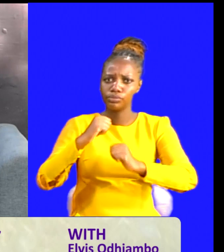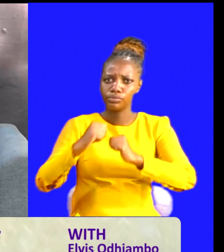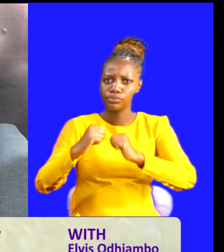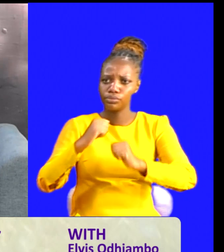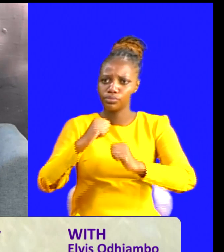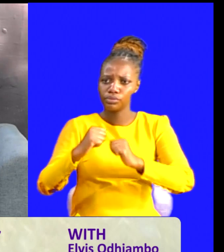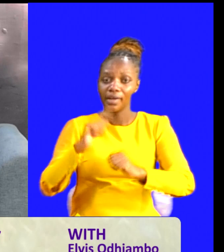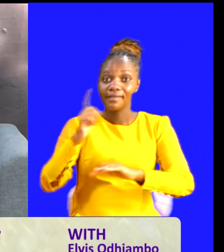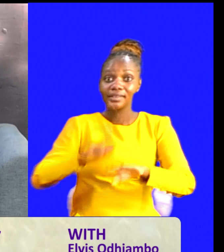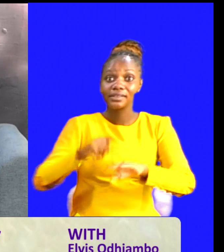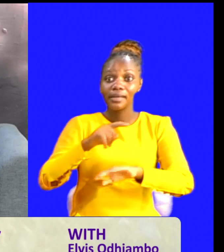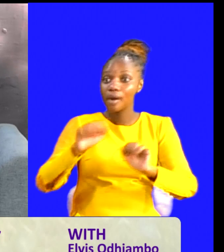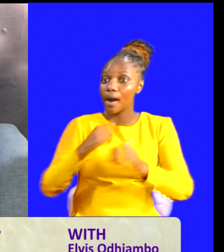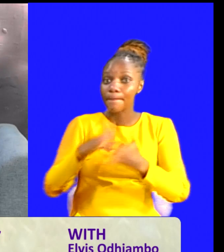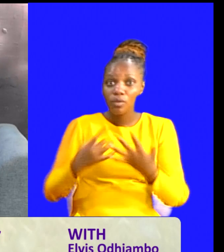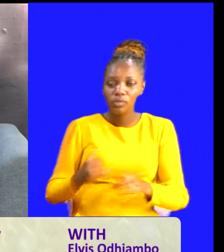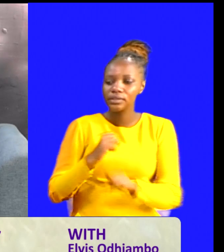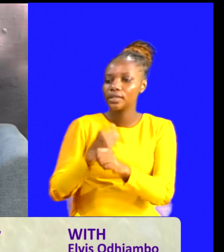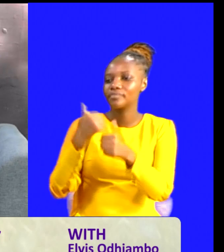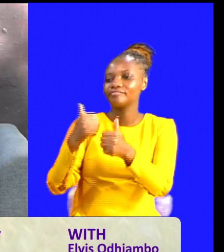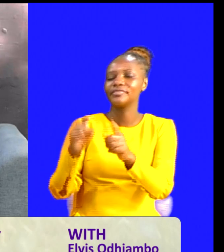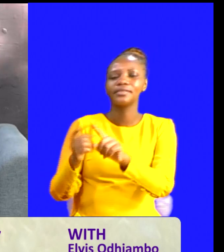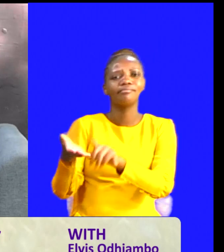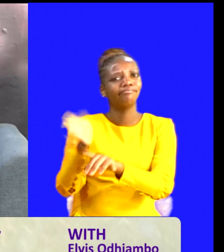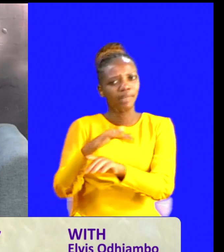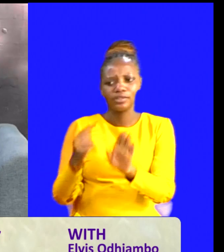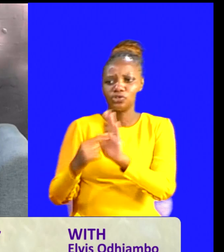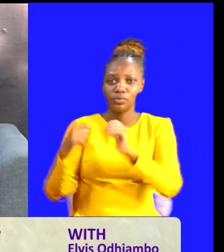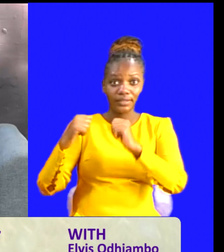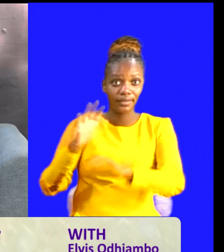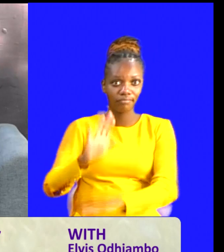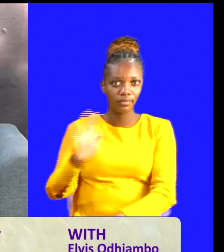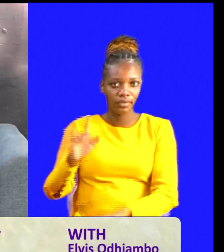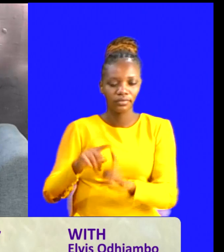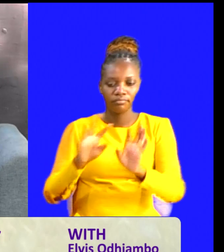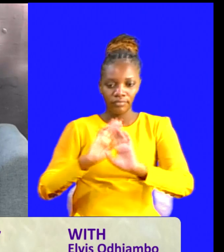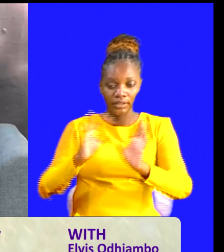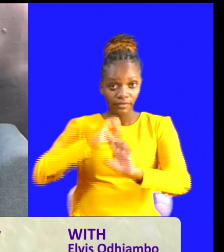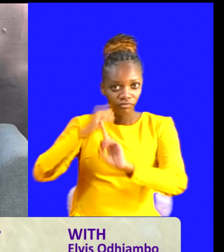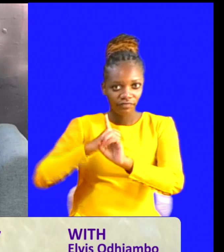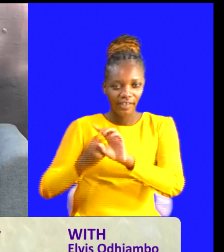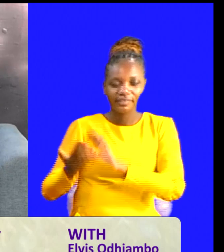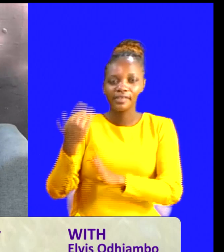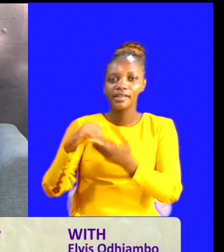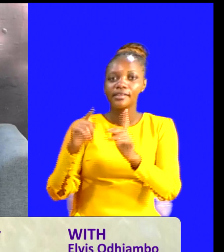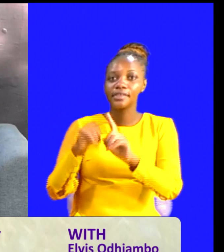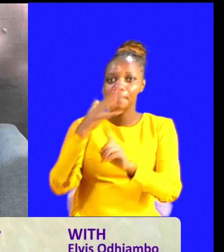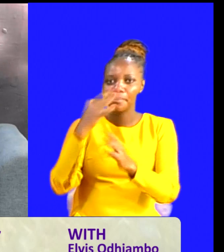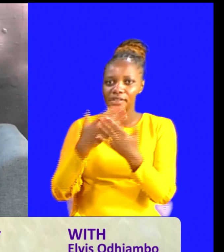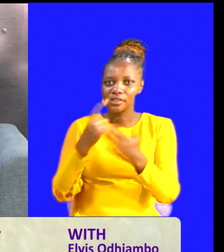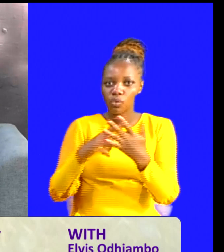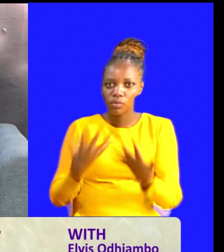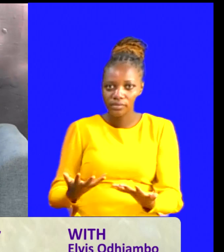1 minute. This time around, he did really well and come back again, showing his strength, his willingness to fight. And the beauty about